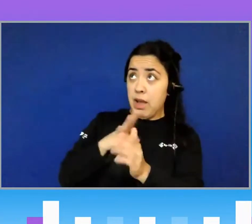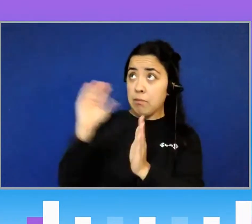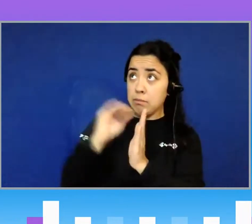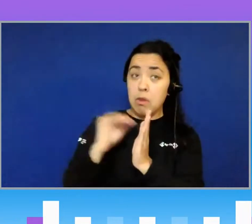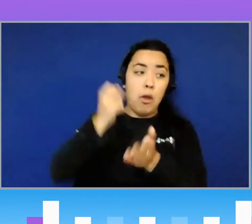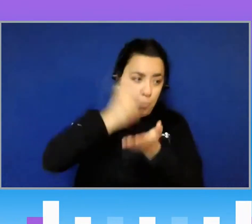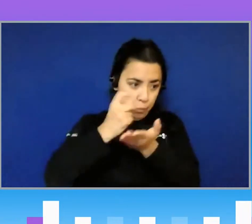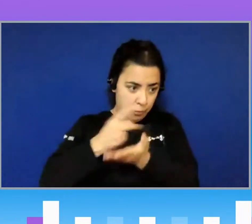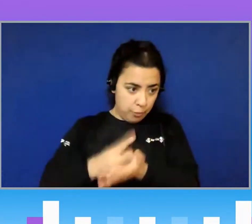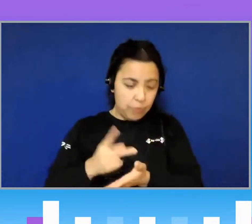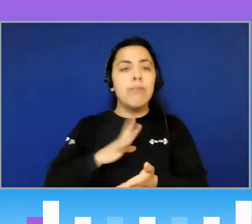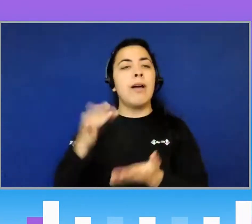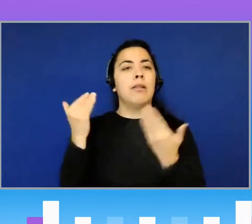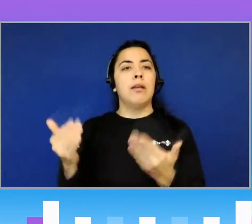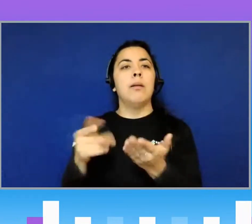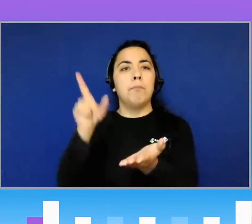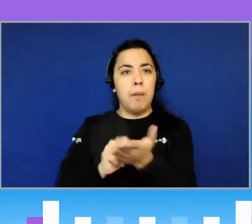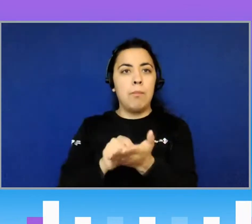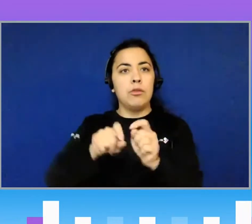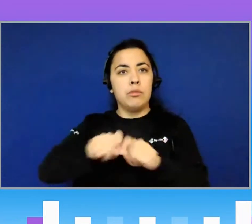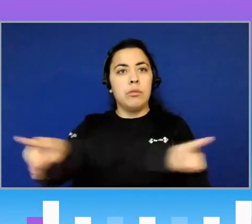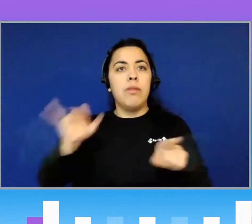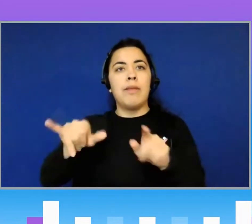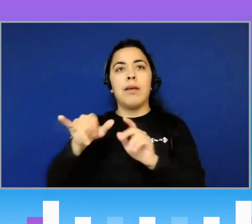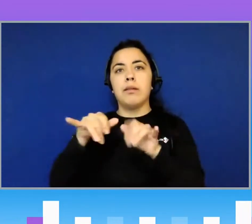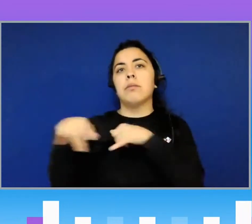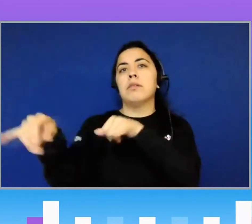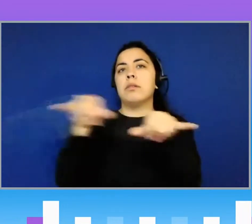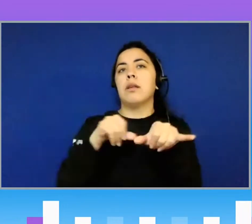a reference to those standards in the